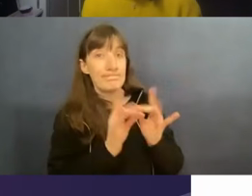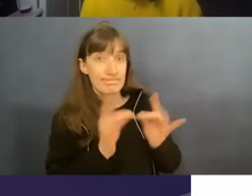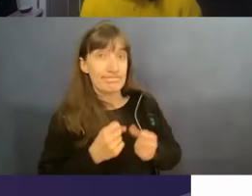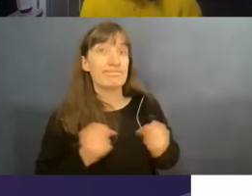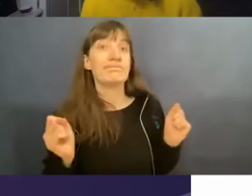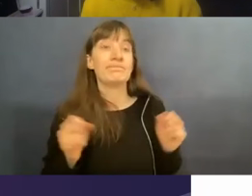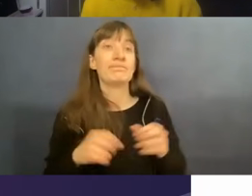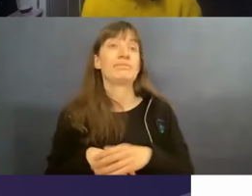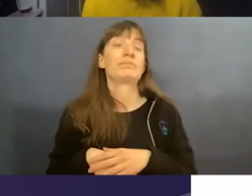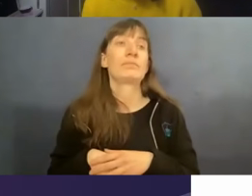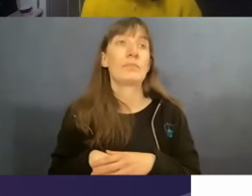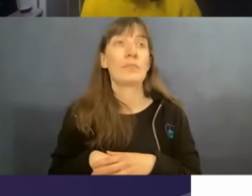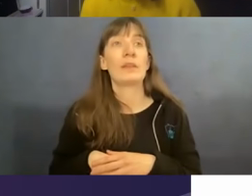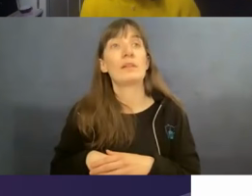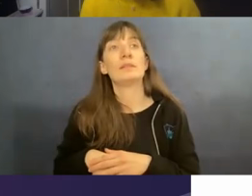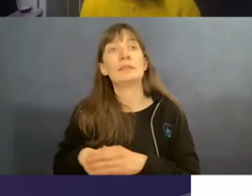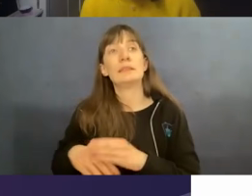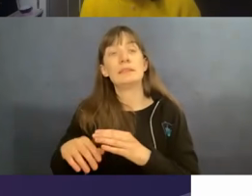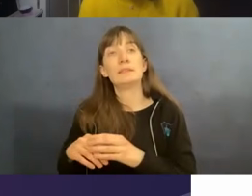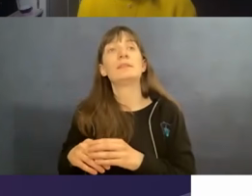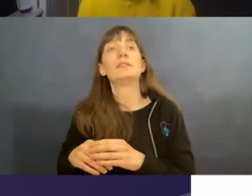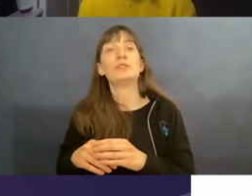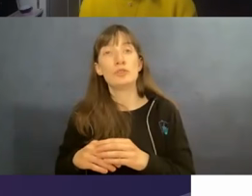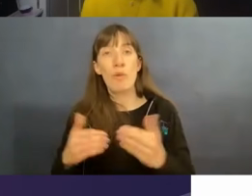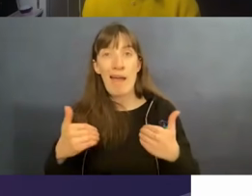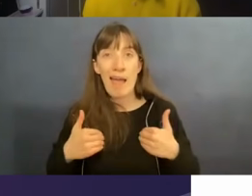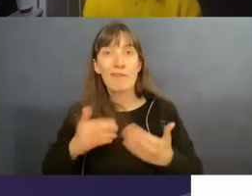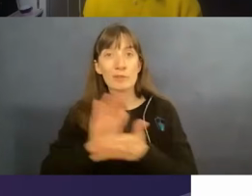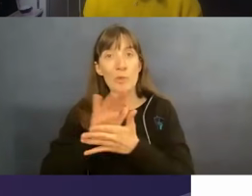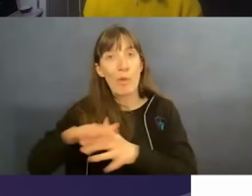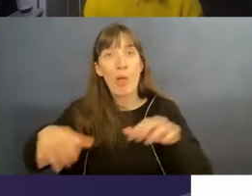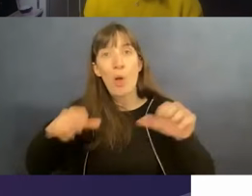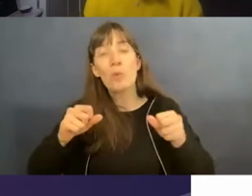telling a teacher or a school counselor after a safety discussion at school. So